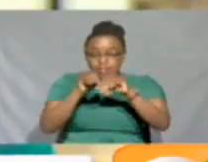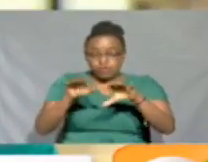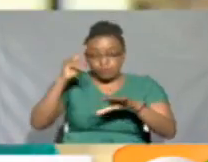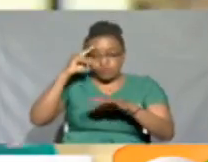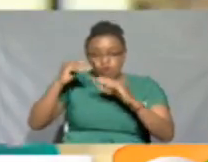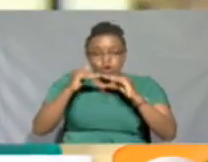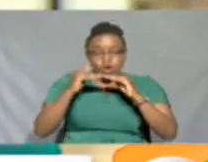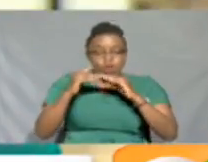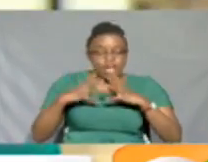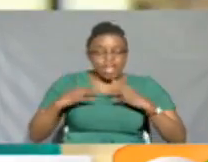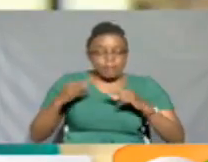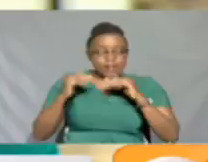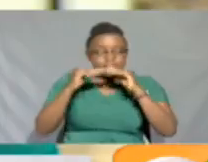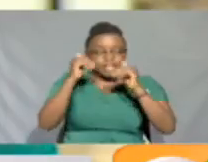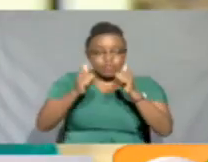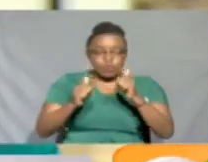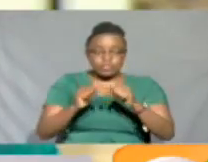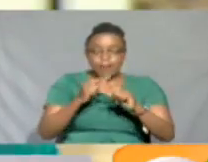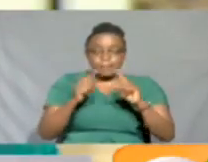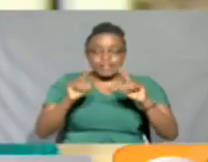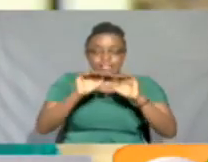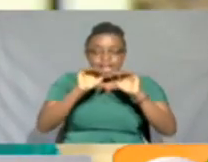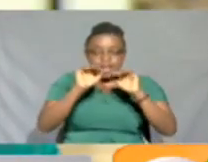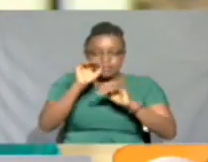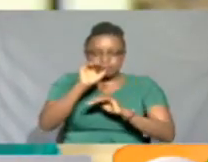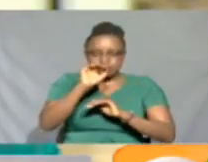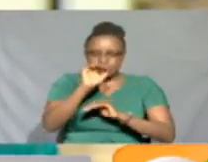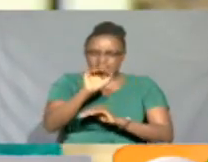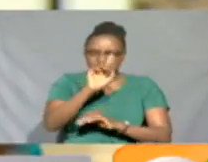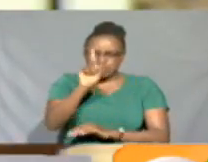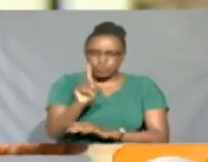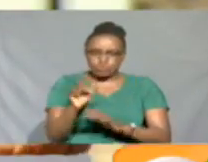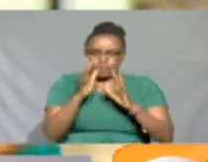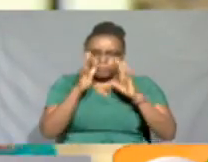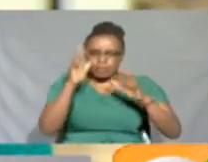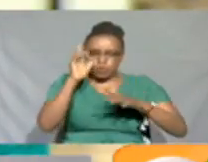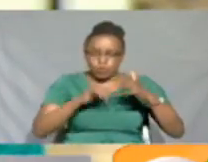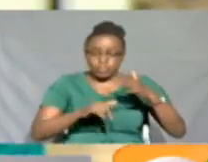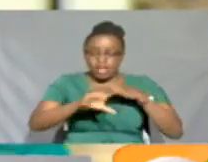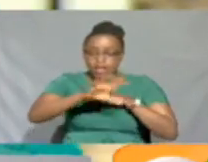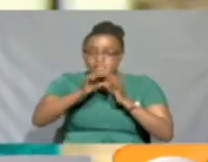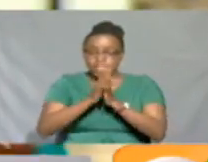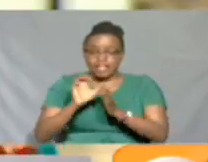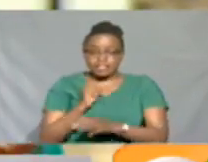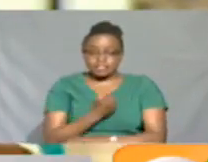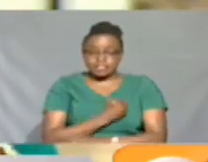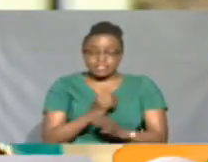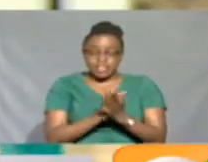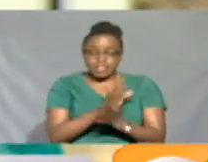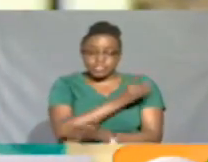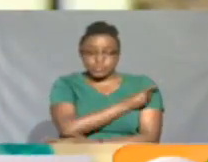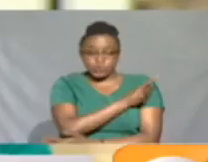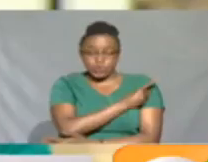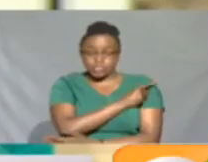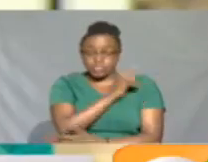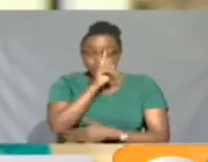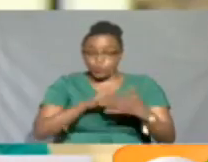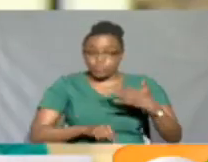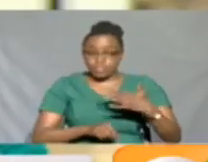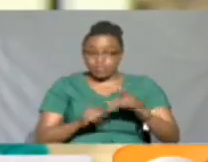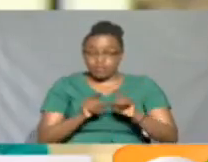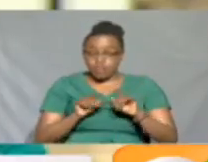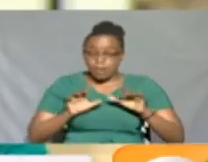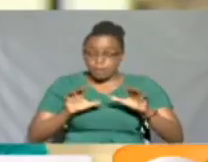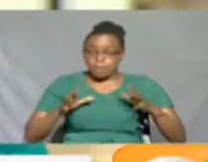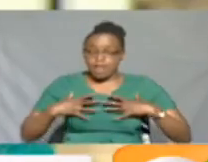what level? And the big question we are asking from the county and even the senators and the doctors is for us, and have been